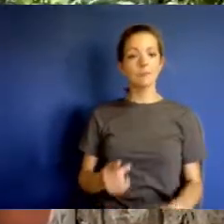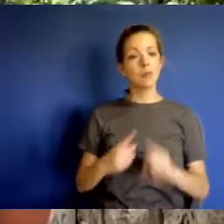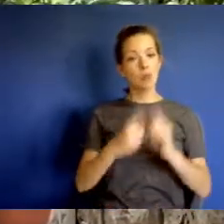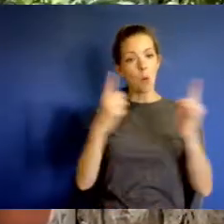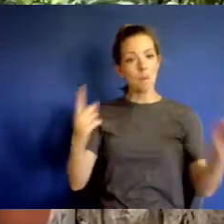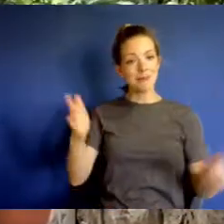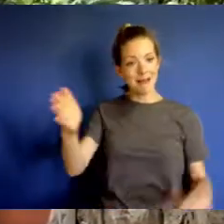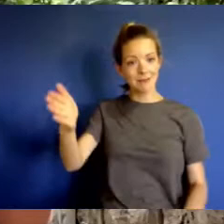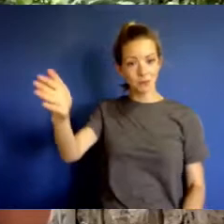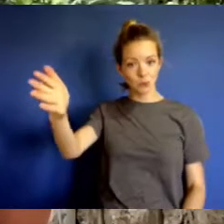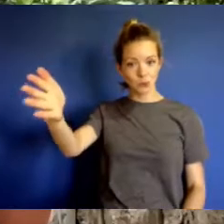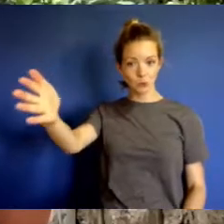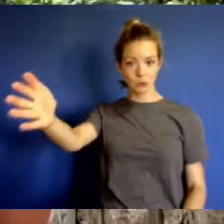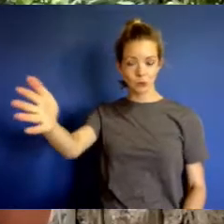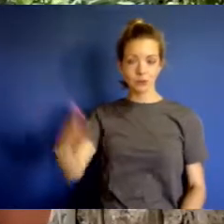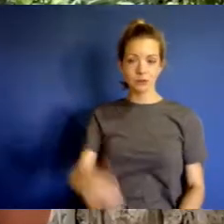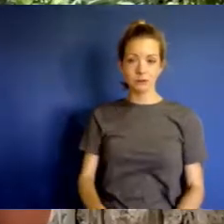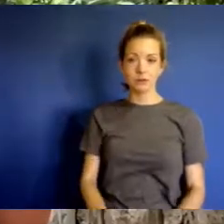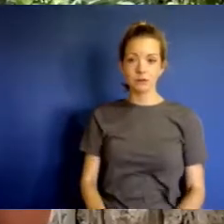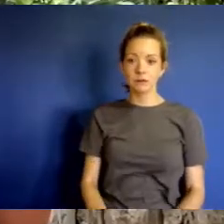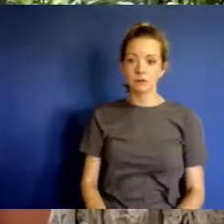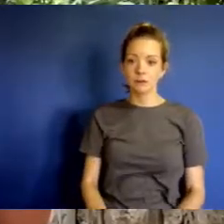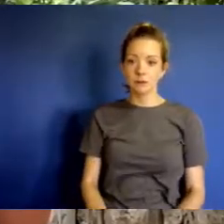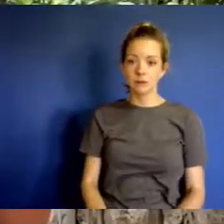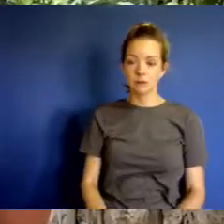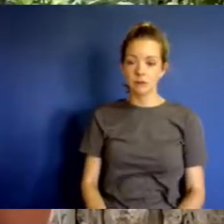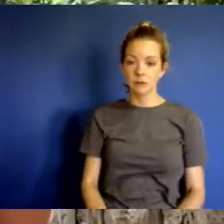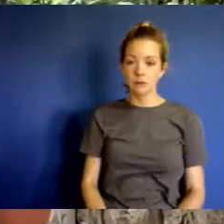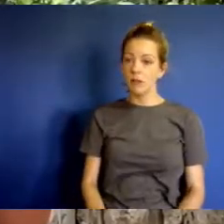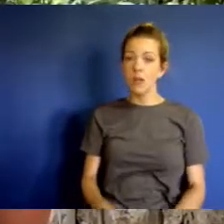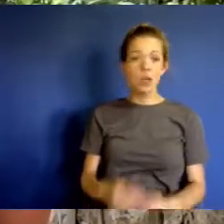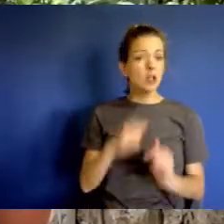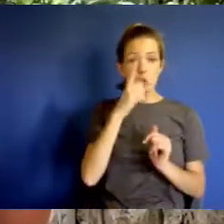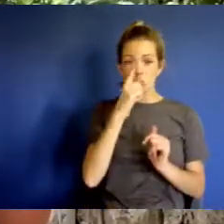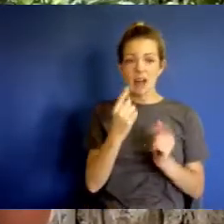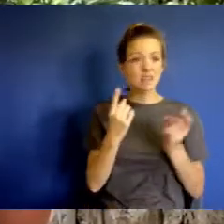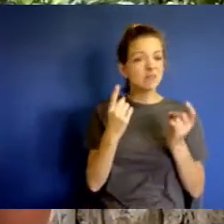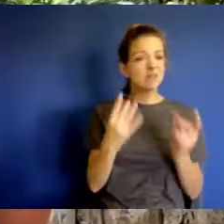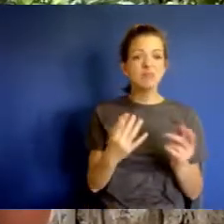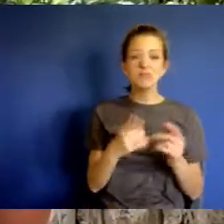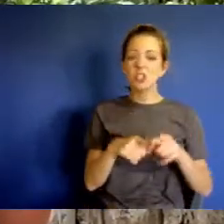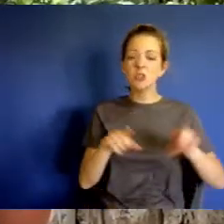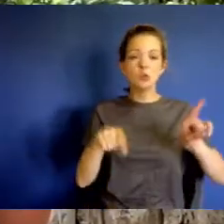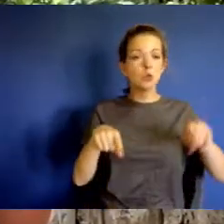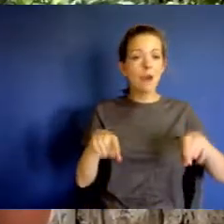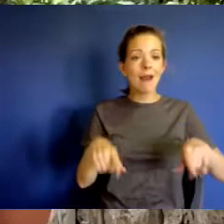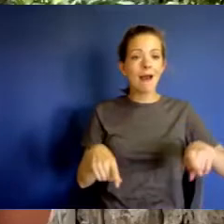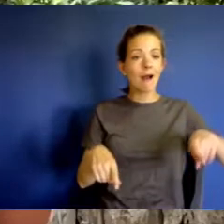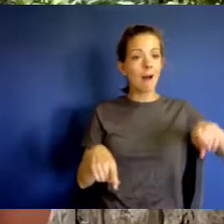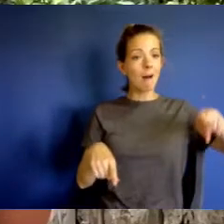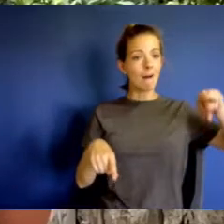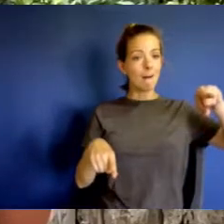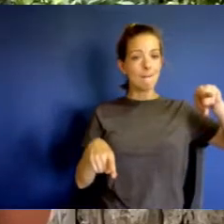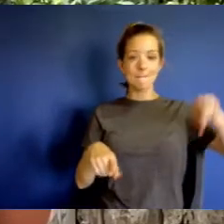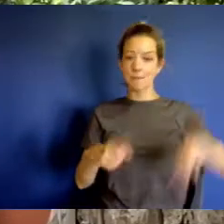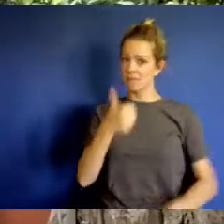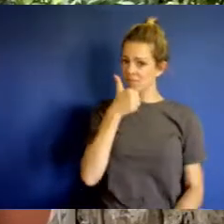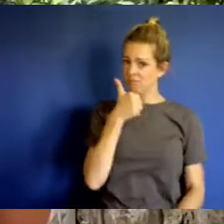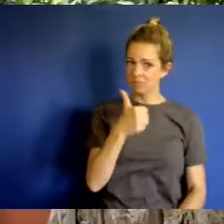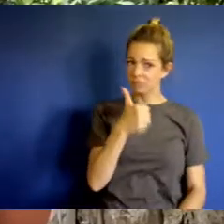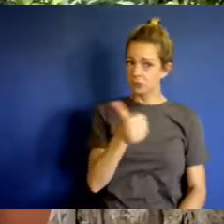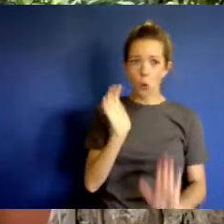want the right hand as well. So it's an option. If you're happy with just the leg and that is giving you enough kind